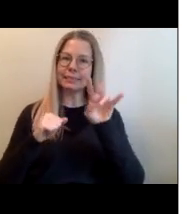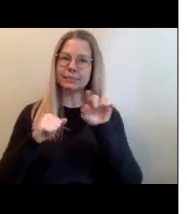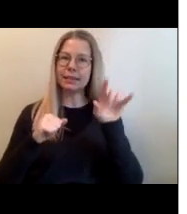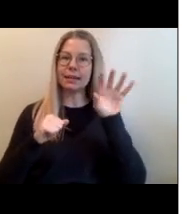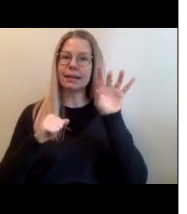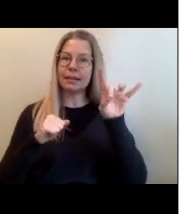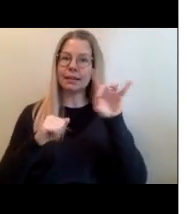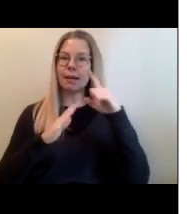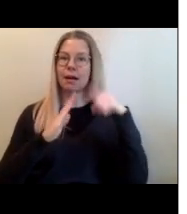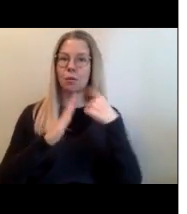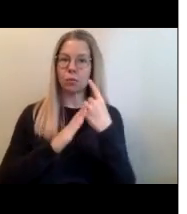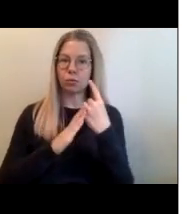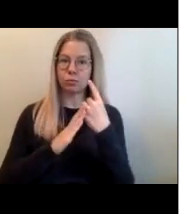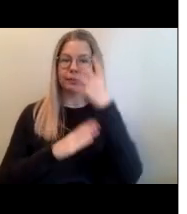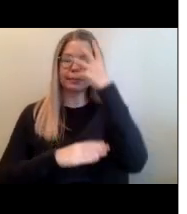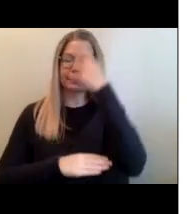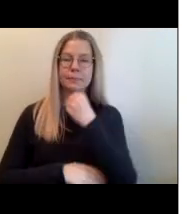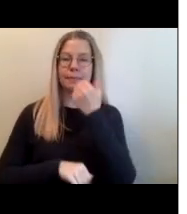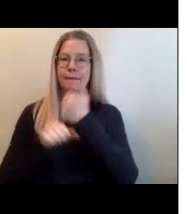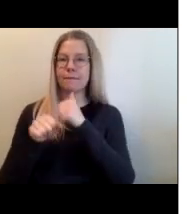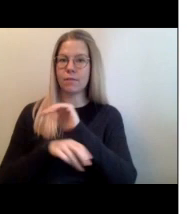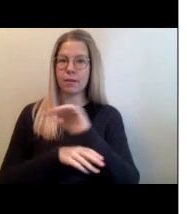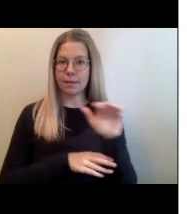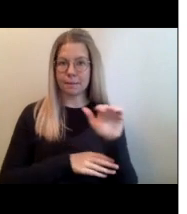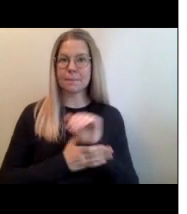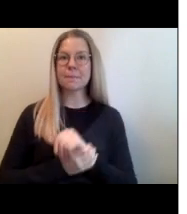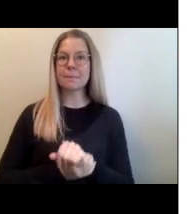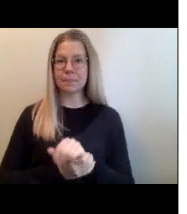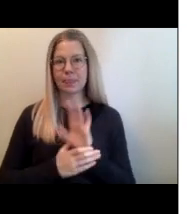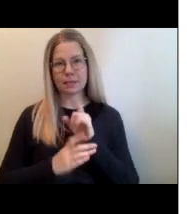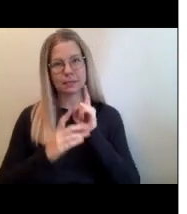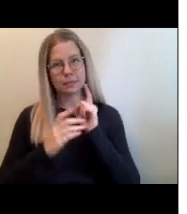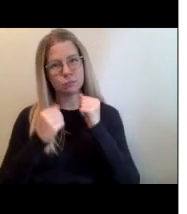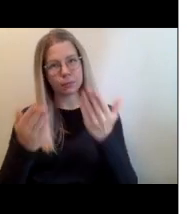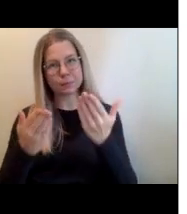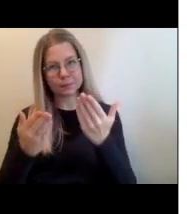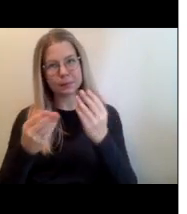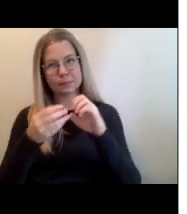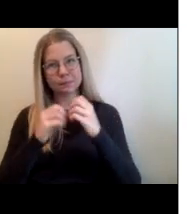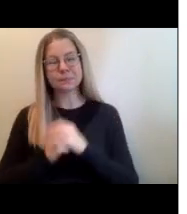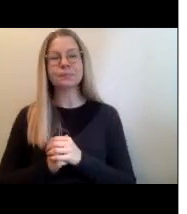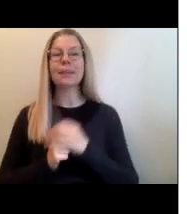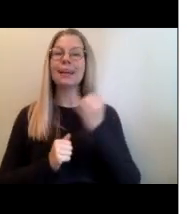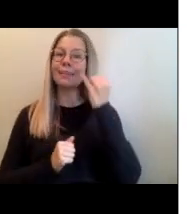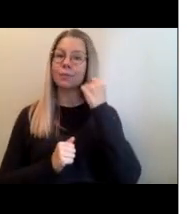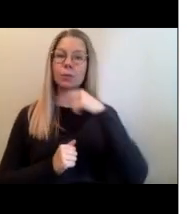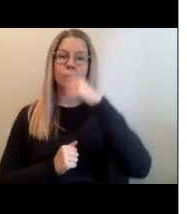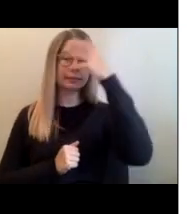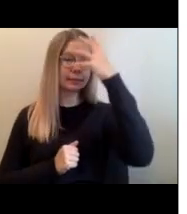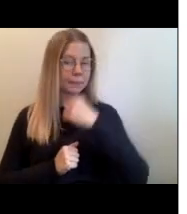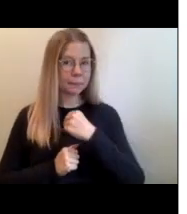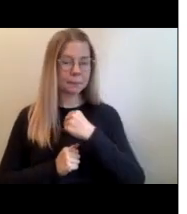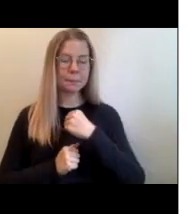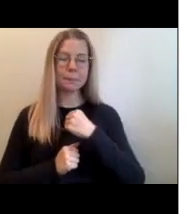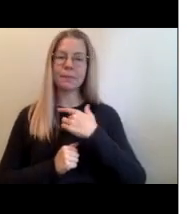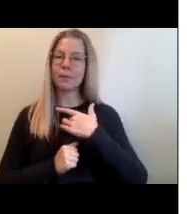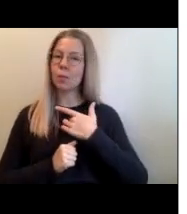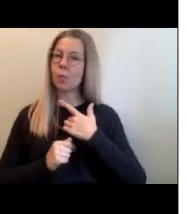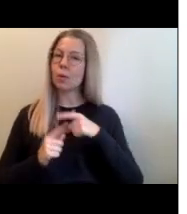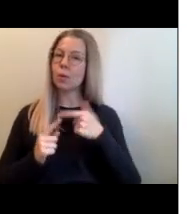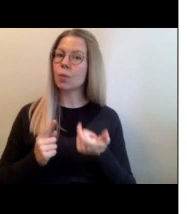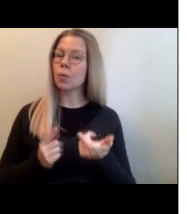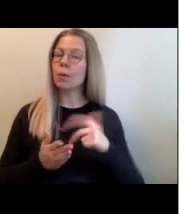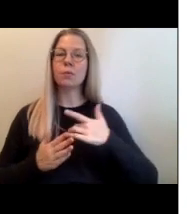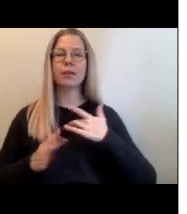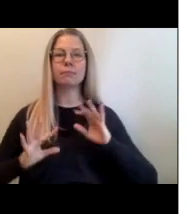hours of actual sleep each night. And if you do that, you end up waking up with a fully refreshed, clean brain,